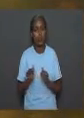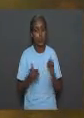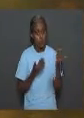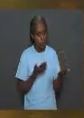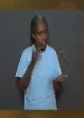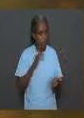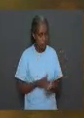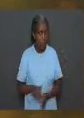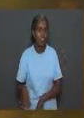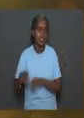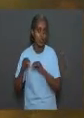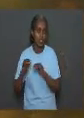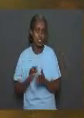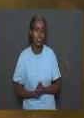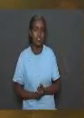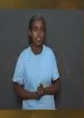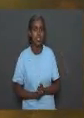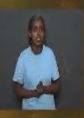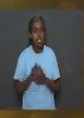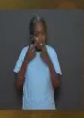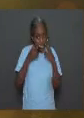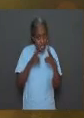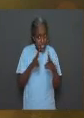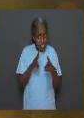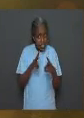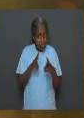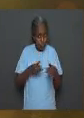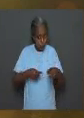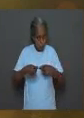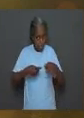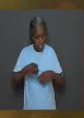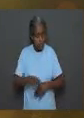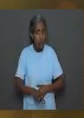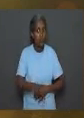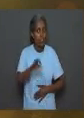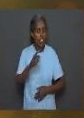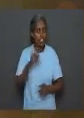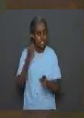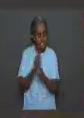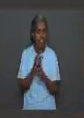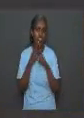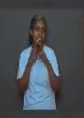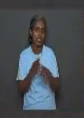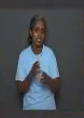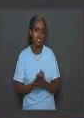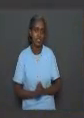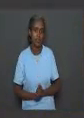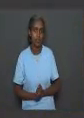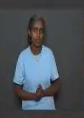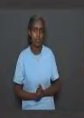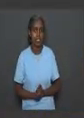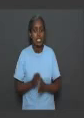Welcome back, students. Let us see if you managed to find the right answers.